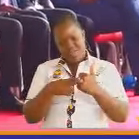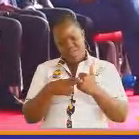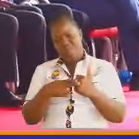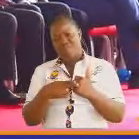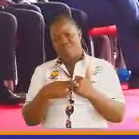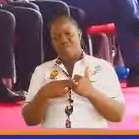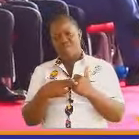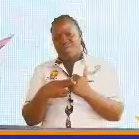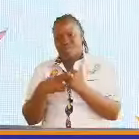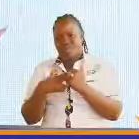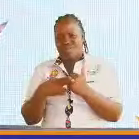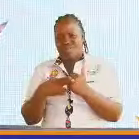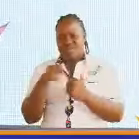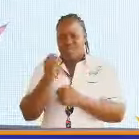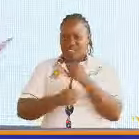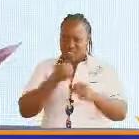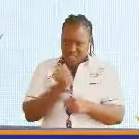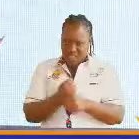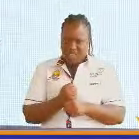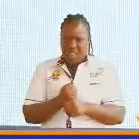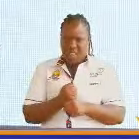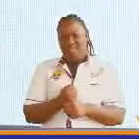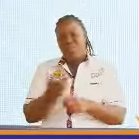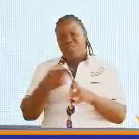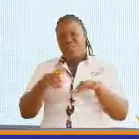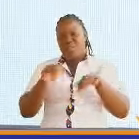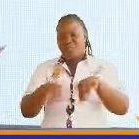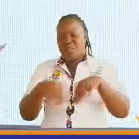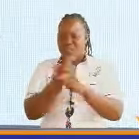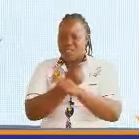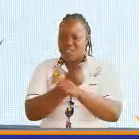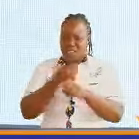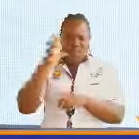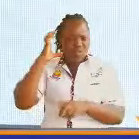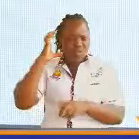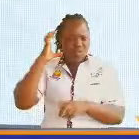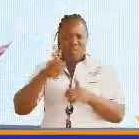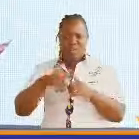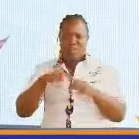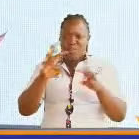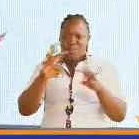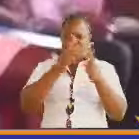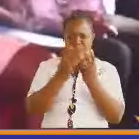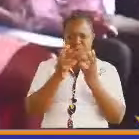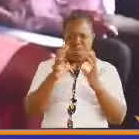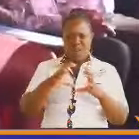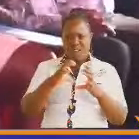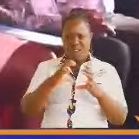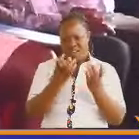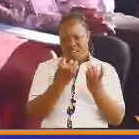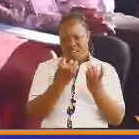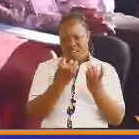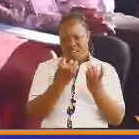training college into a world-class university that Tom Mboya is. We thank you, and I know you are supposed to make remarks, but because